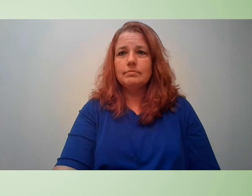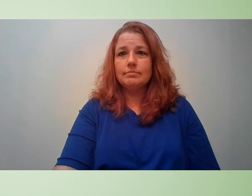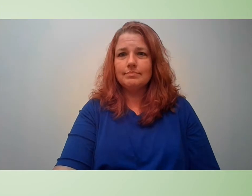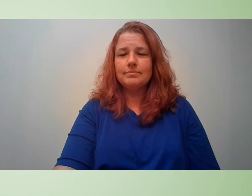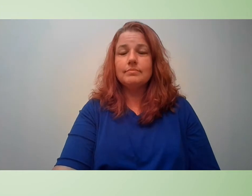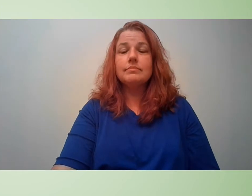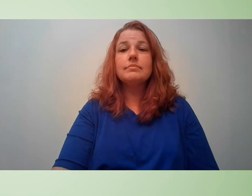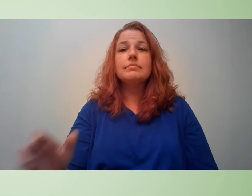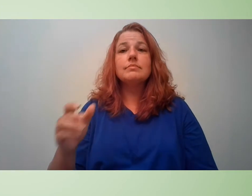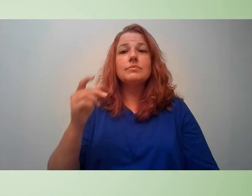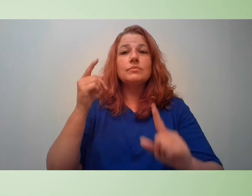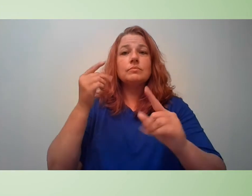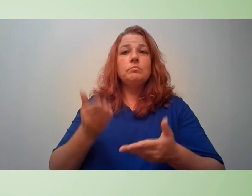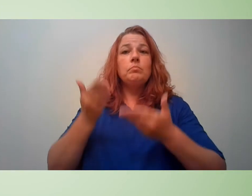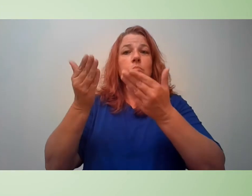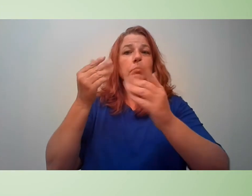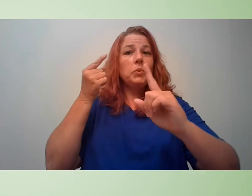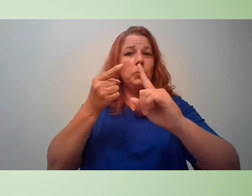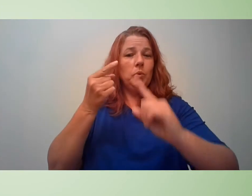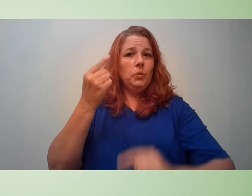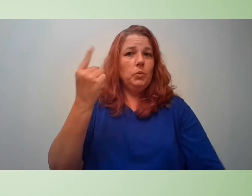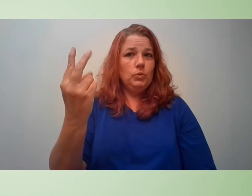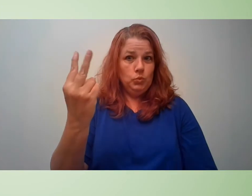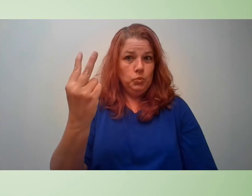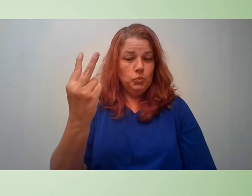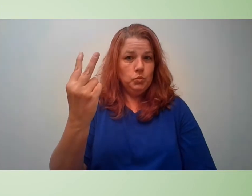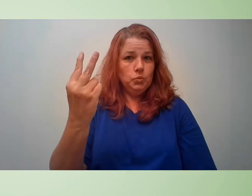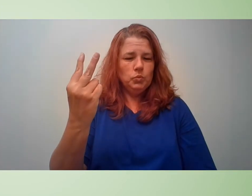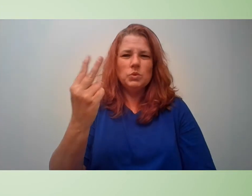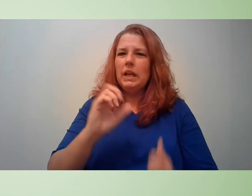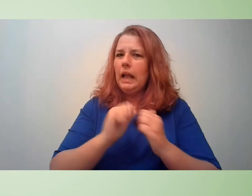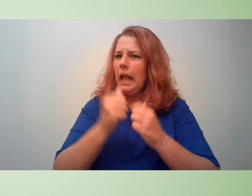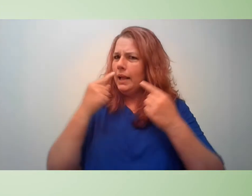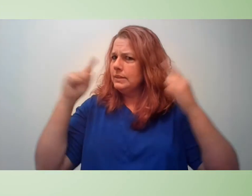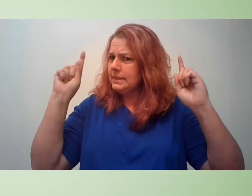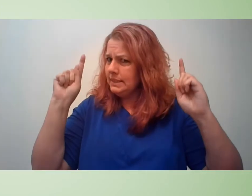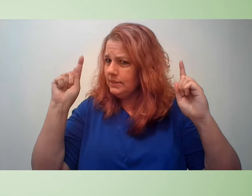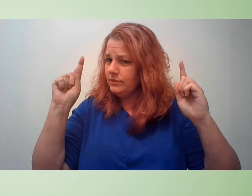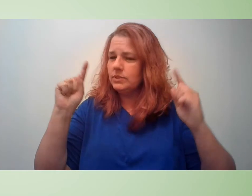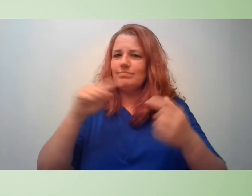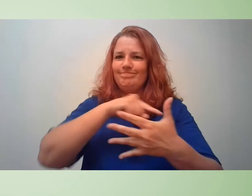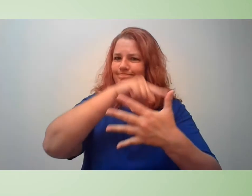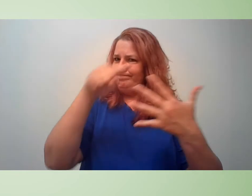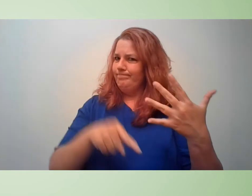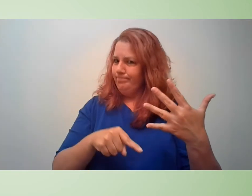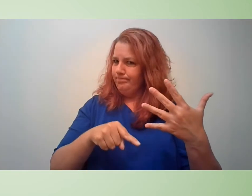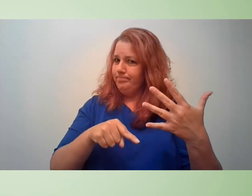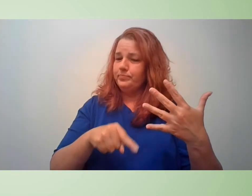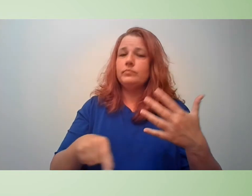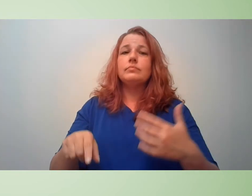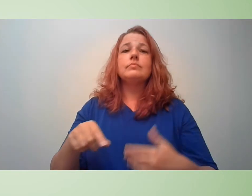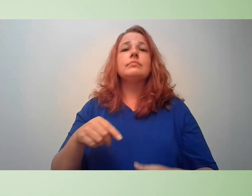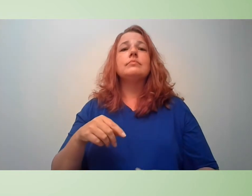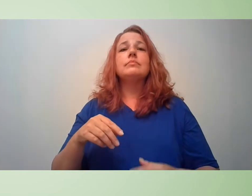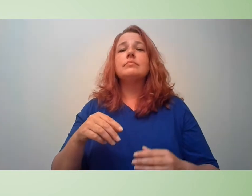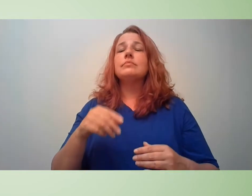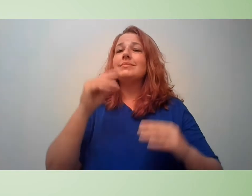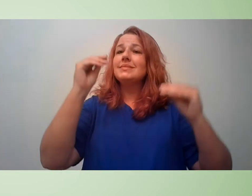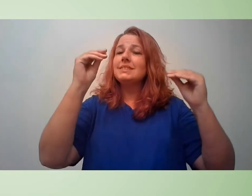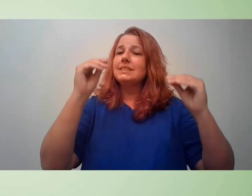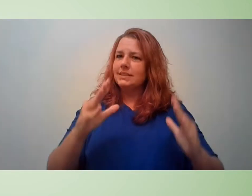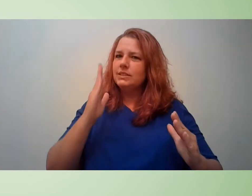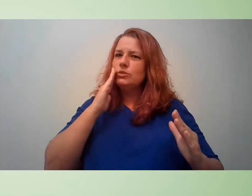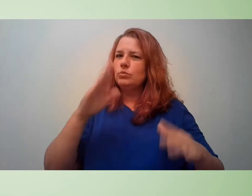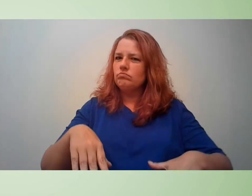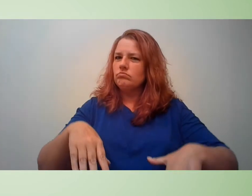To achieve proposed goal number 2, teachers will receive training in key programs, teachers and students will use technology to